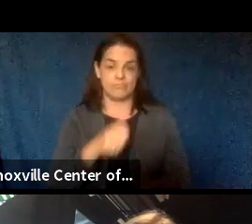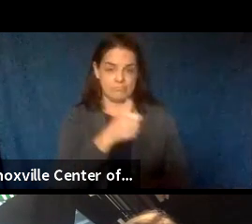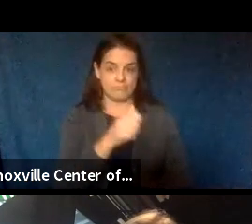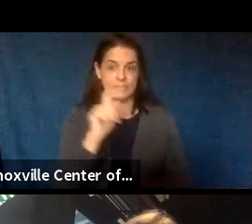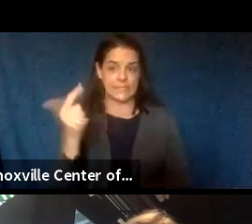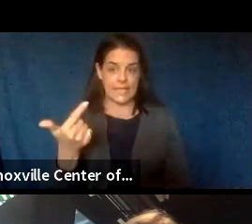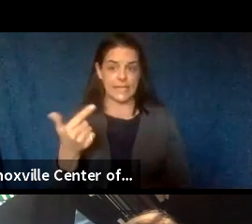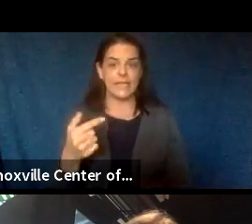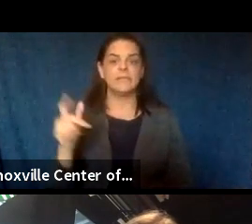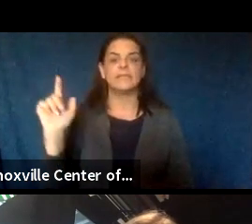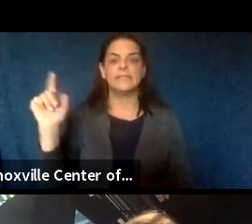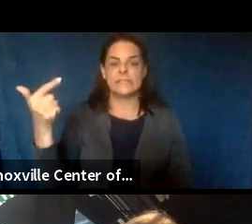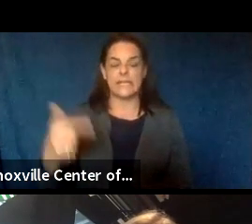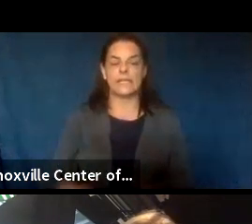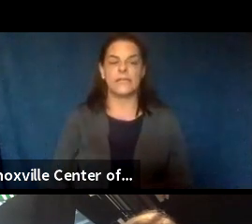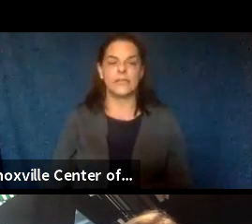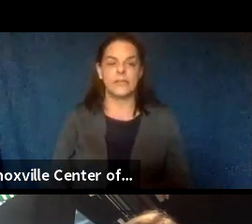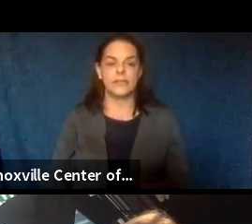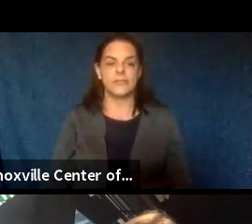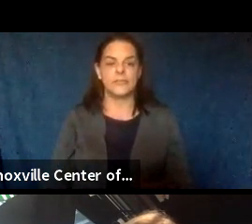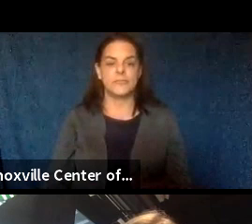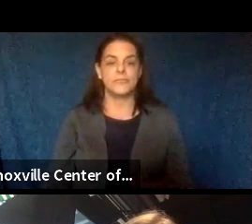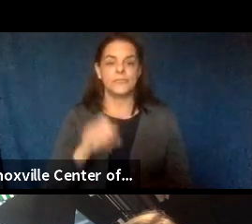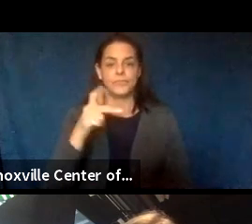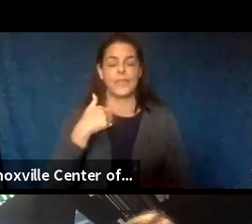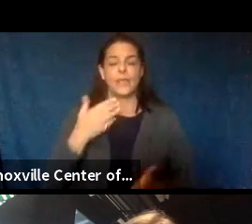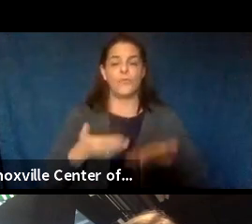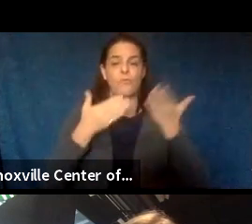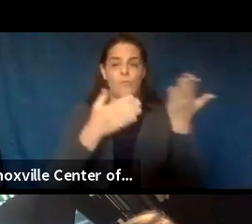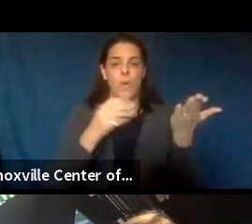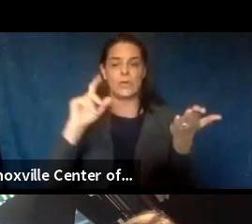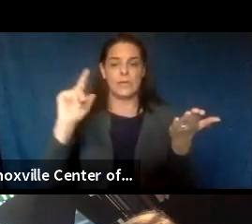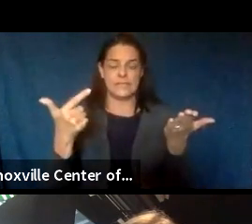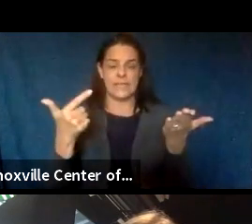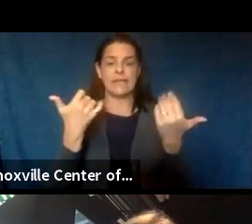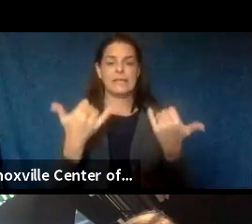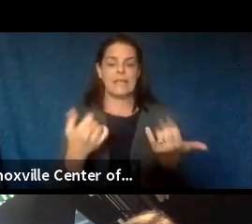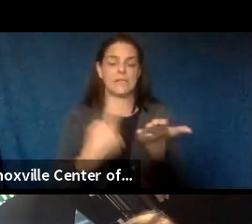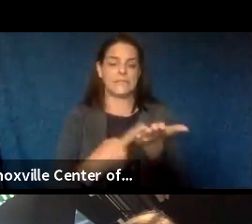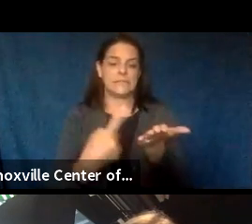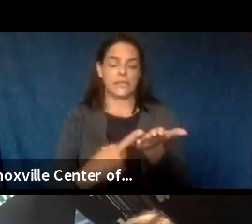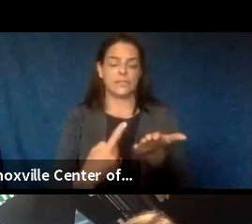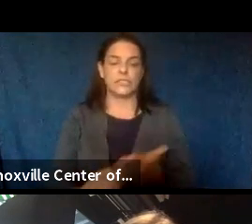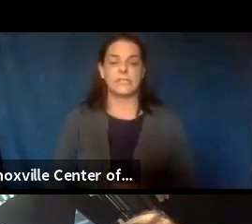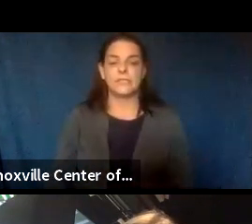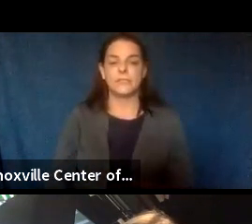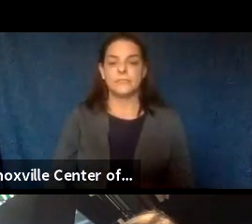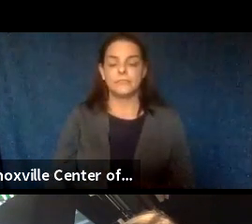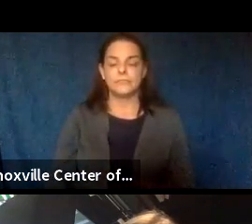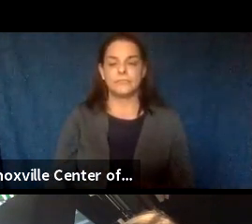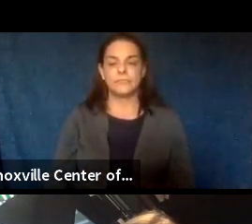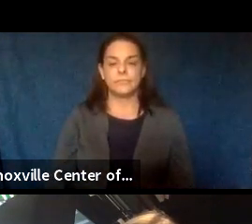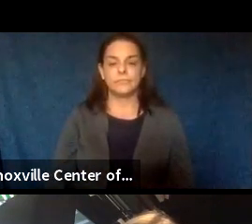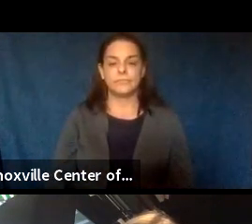Second? So we have a motion and a second. Now discussion.